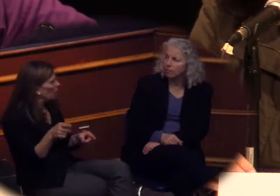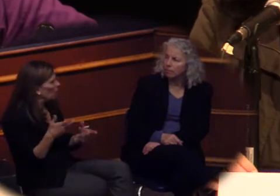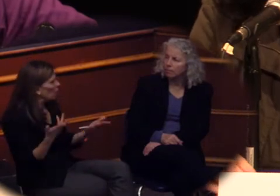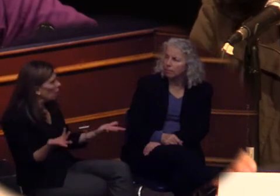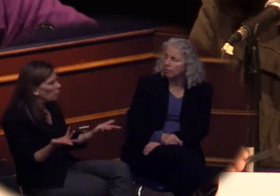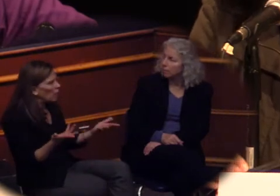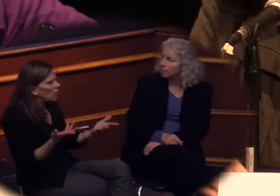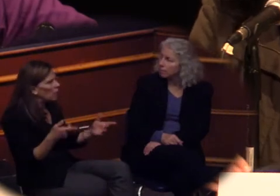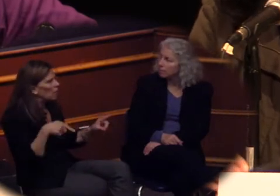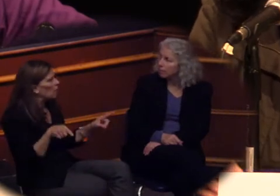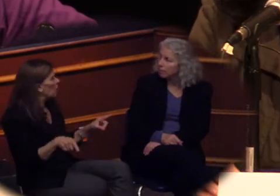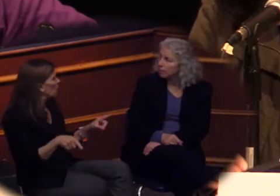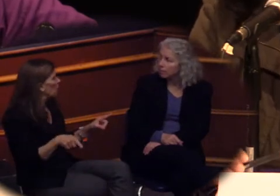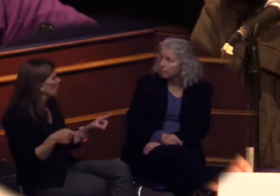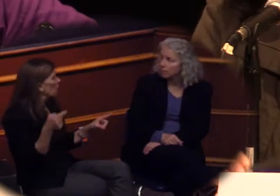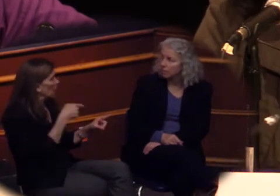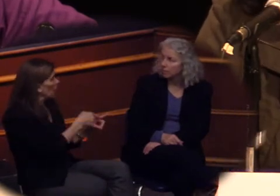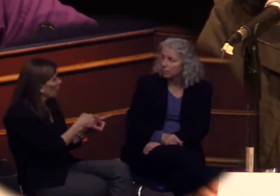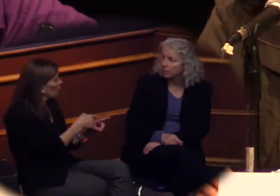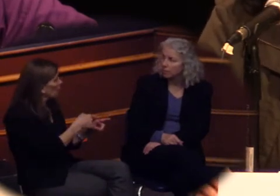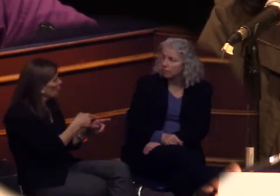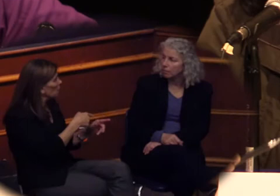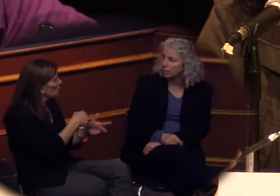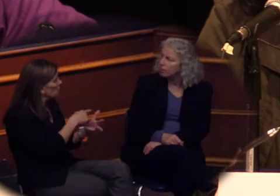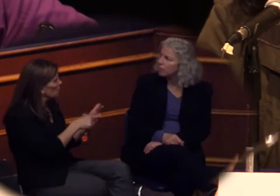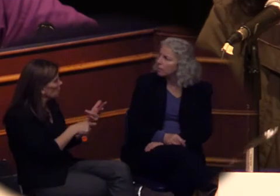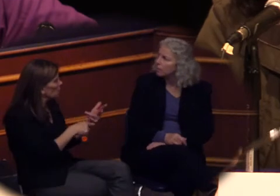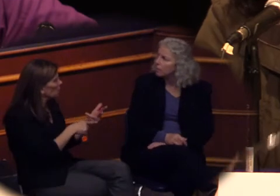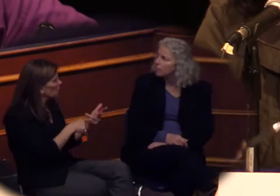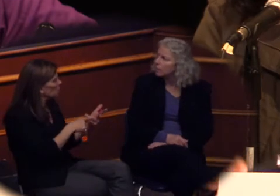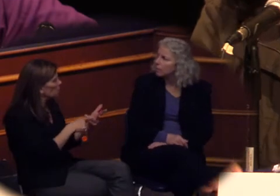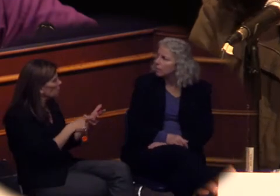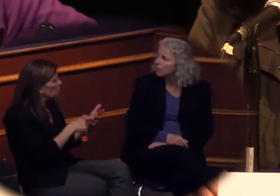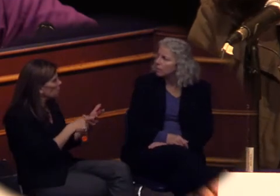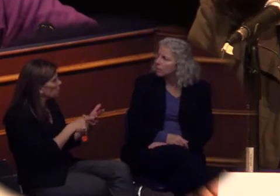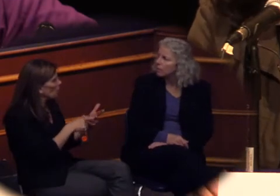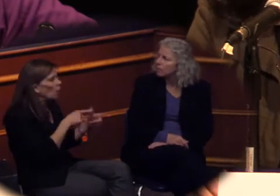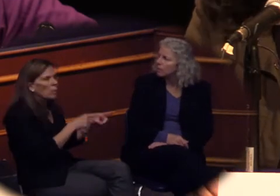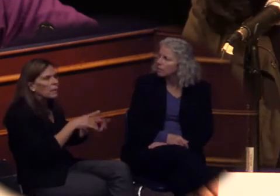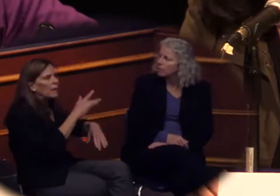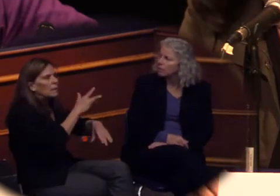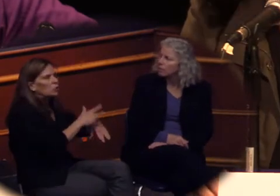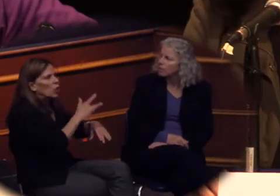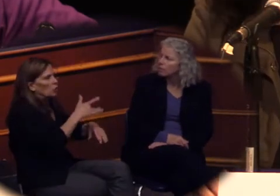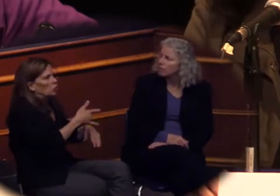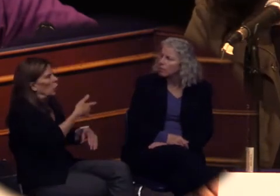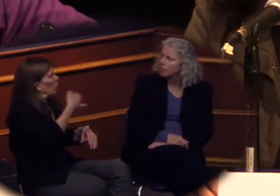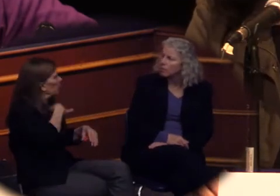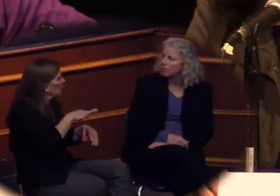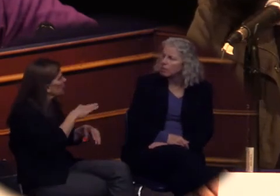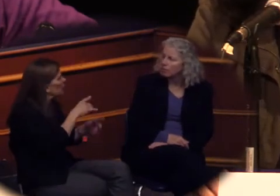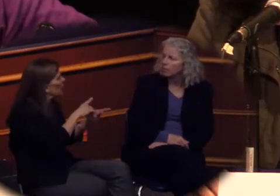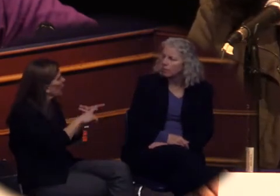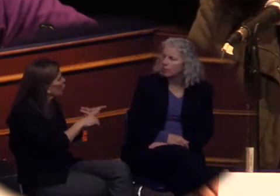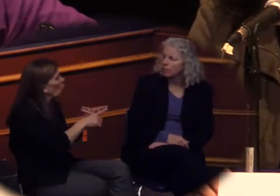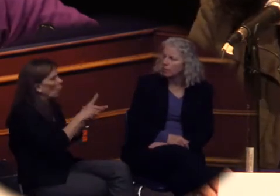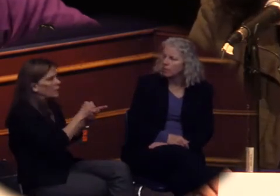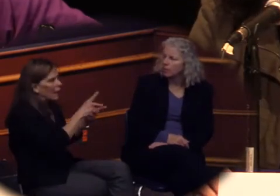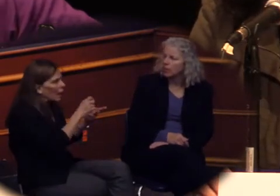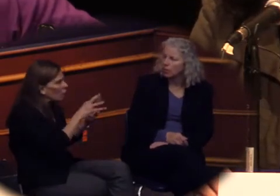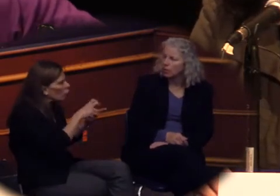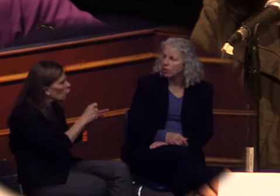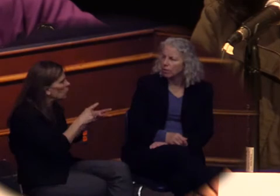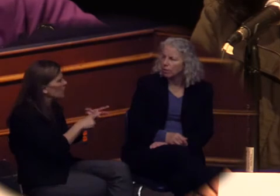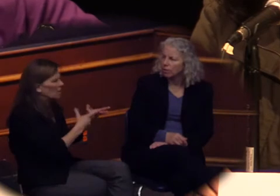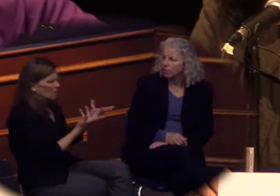Pittsfield or Winthrop, Danvers or Groton with even an inch of pipeline. How do you propose to